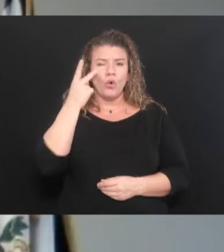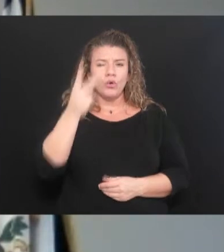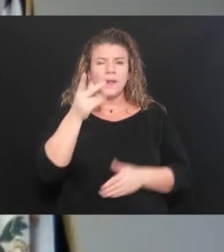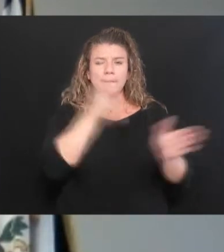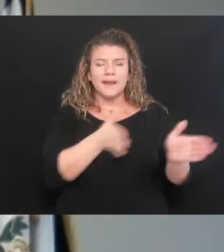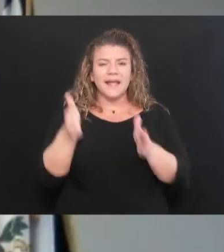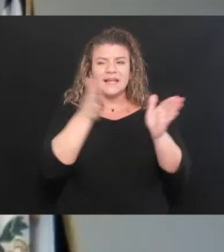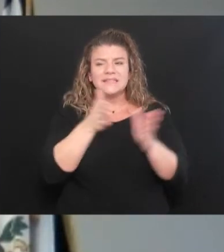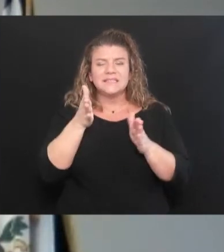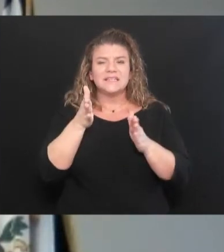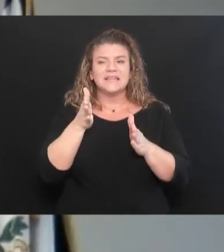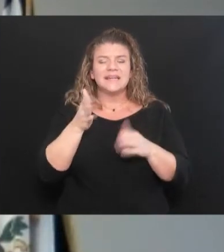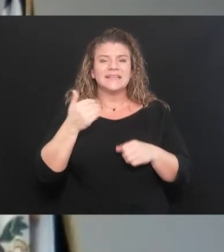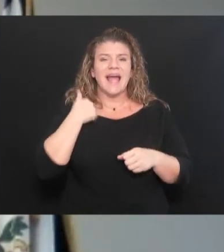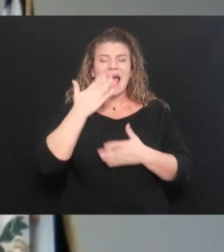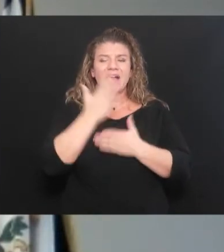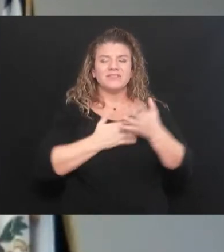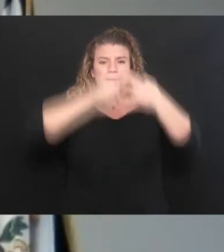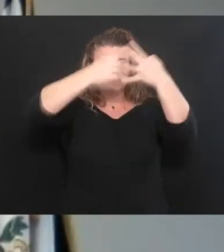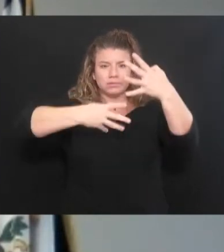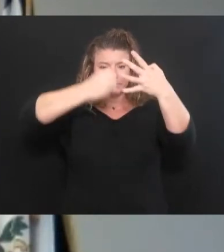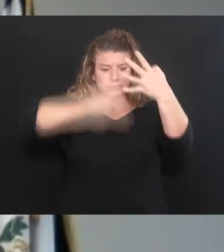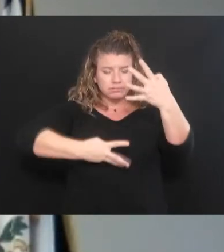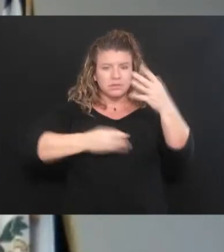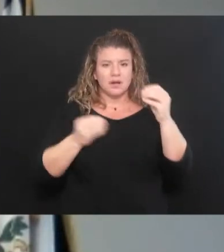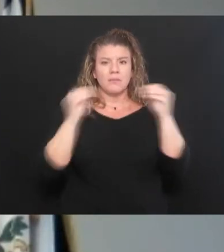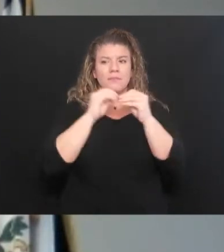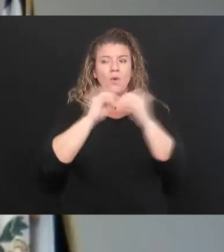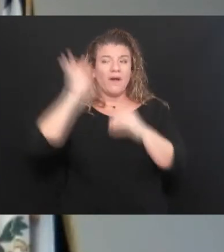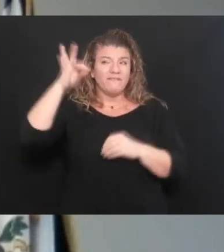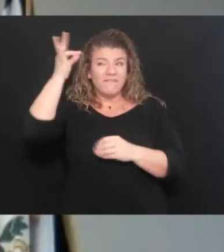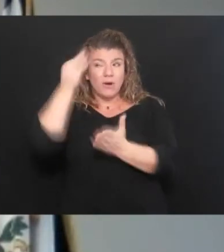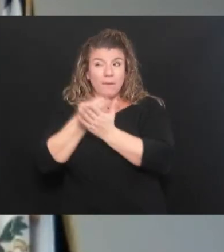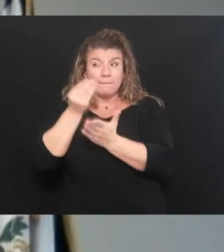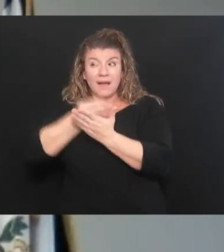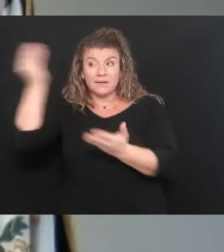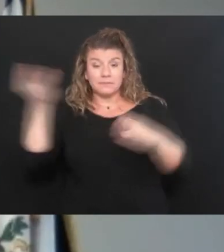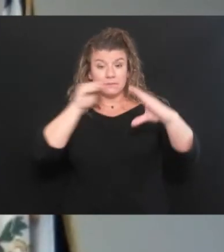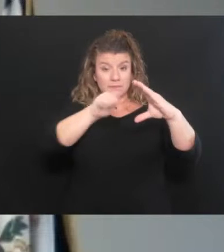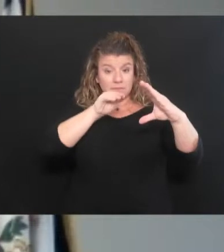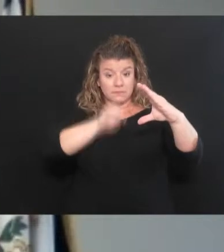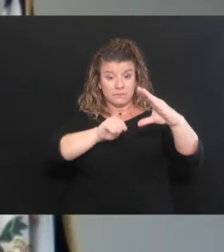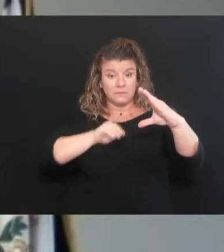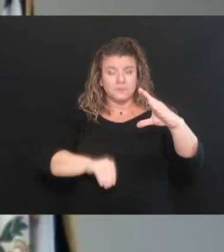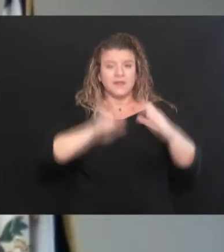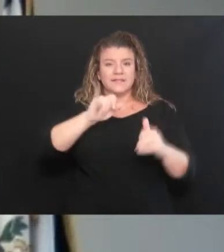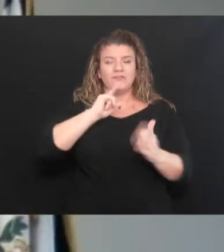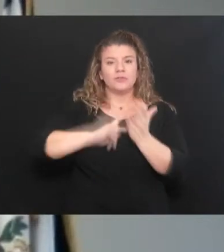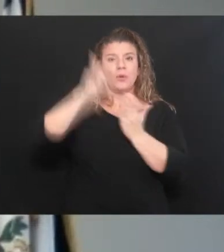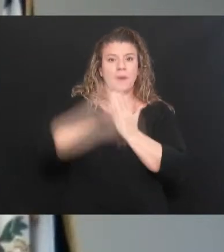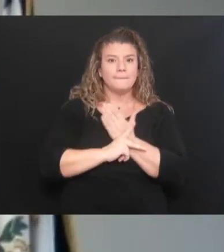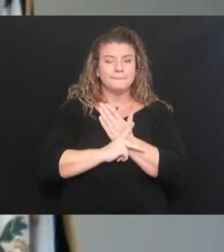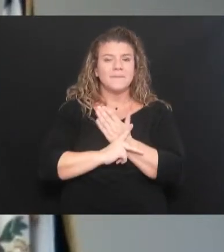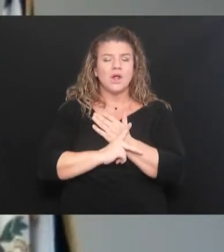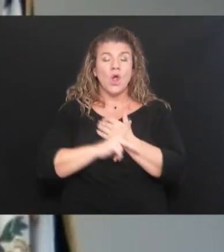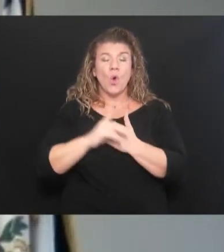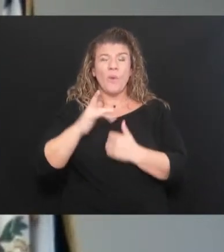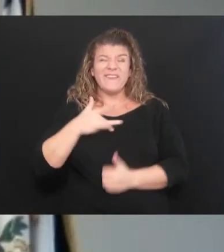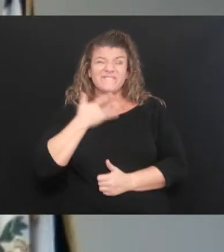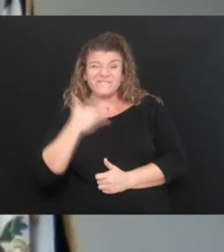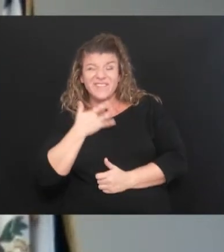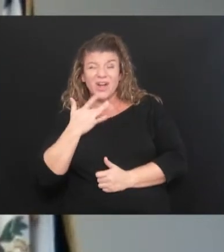to pull down some federal dollars to utilize so we spread our state dollars further. We think we will